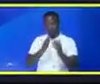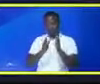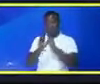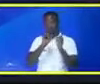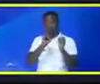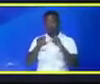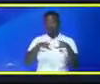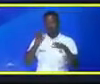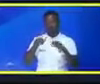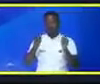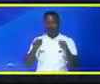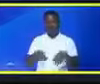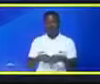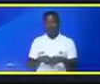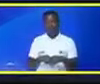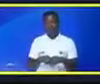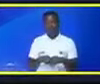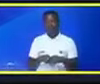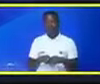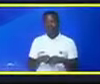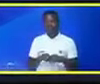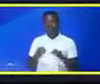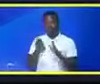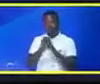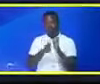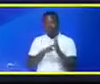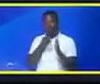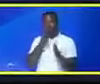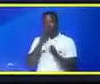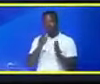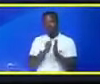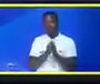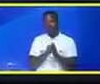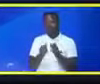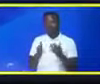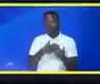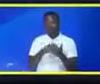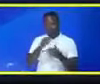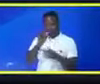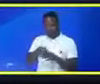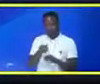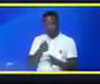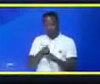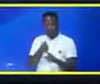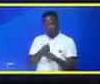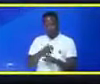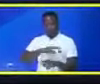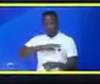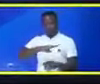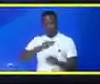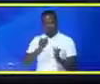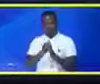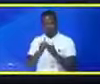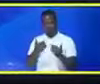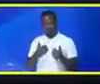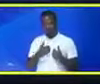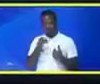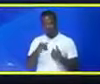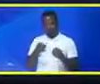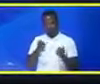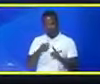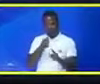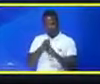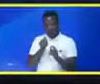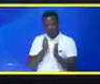Don't be afraid of the things that you write, for the Bible declares, it says, and this is the confidence that we have, that when we